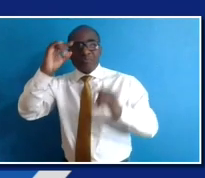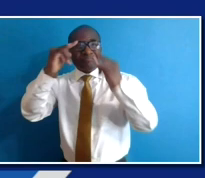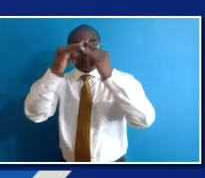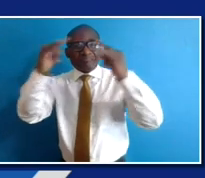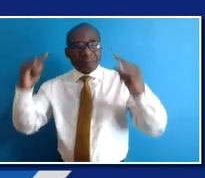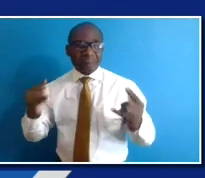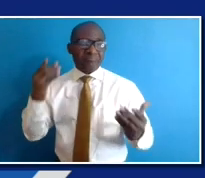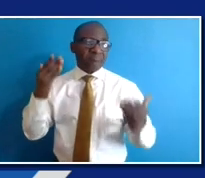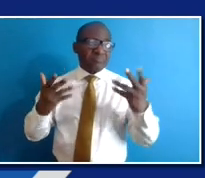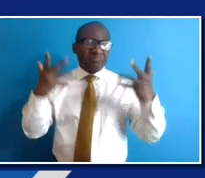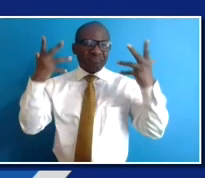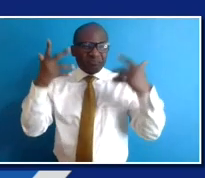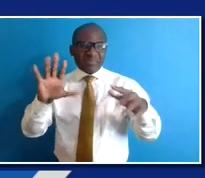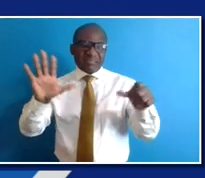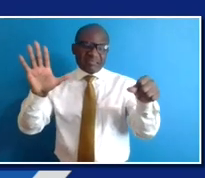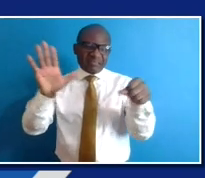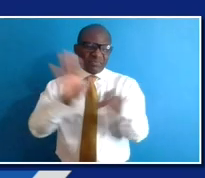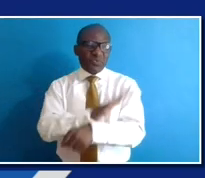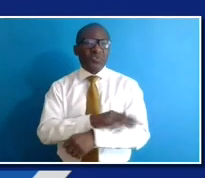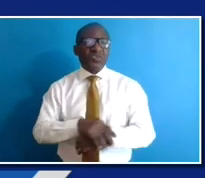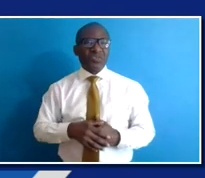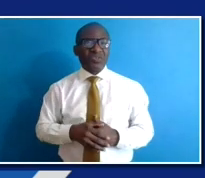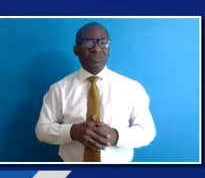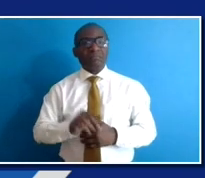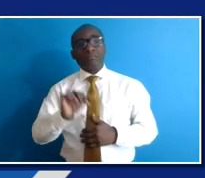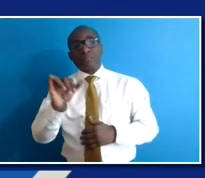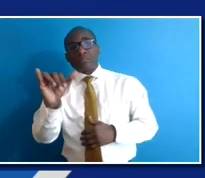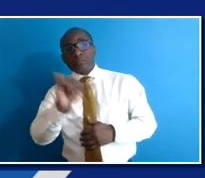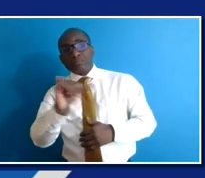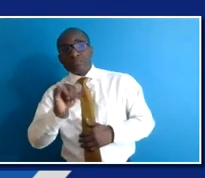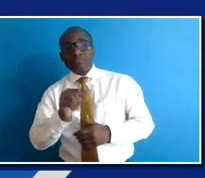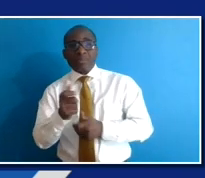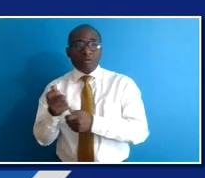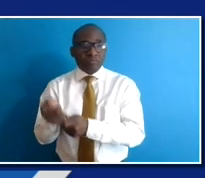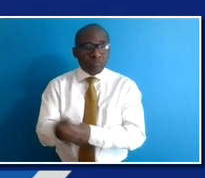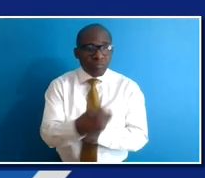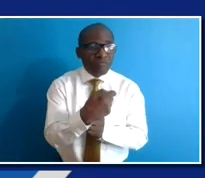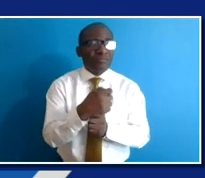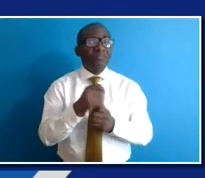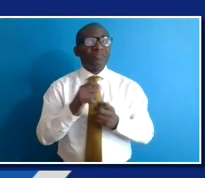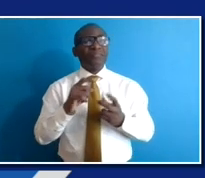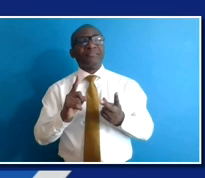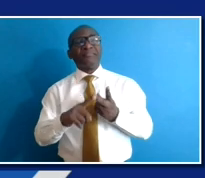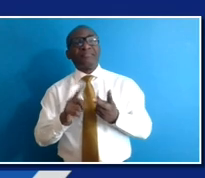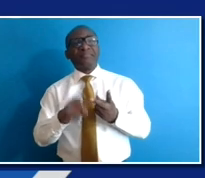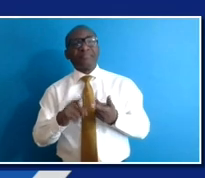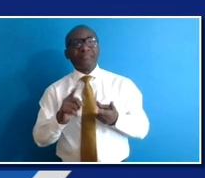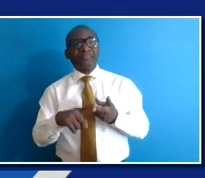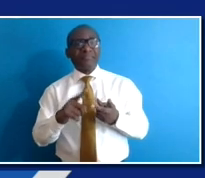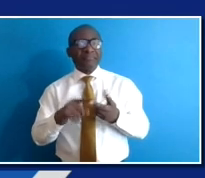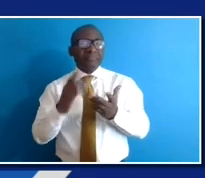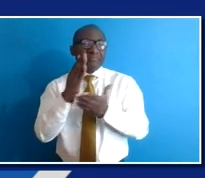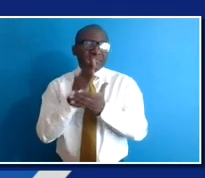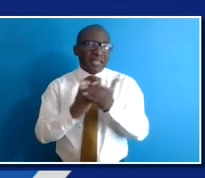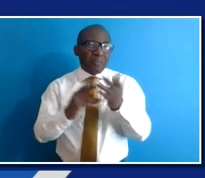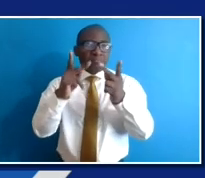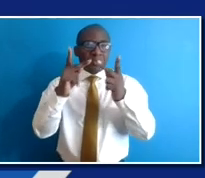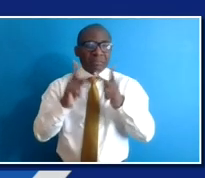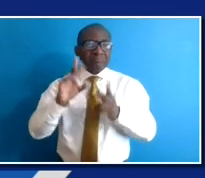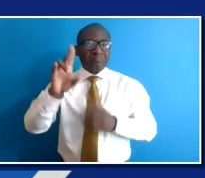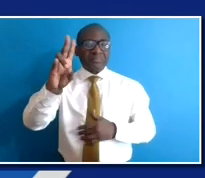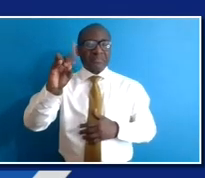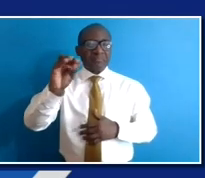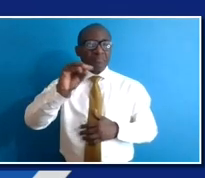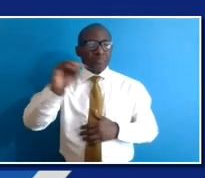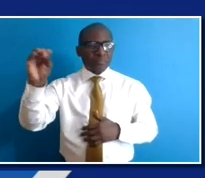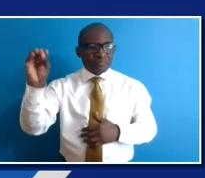that's 70% sold out. So we know that parents need a break, and they want to have things for their kids to do. Kids are not going to be able to spend the whole summer doing nothing